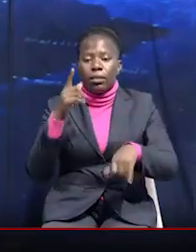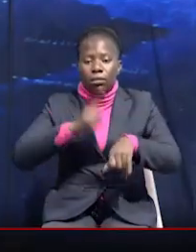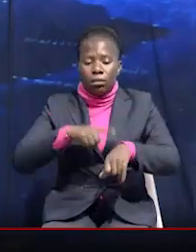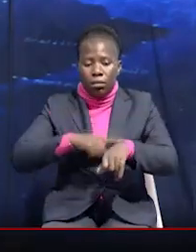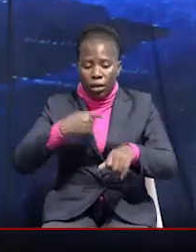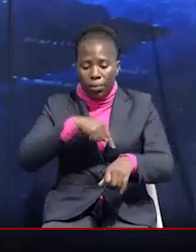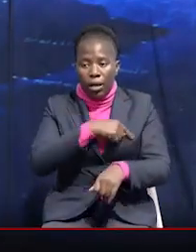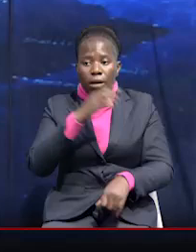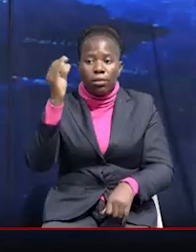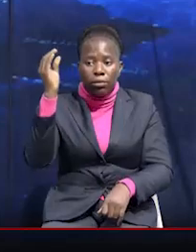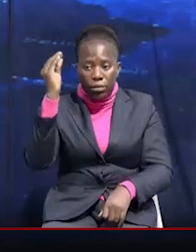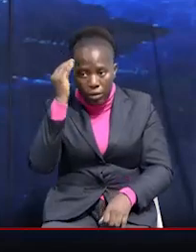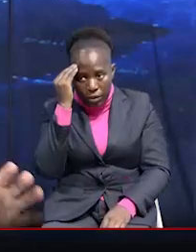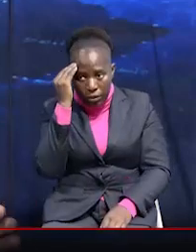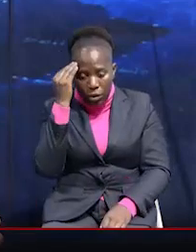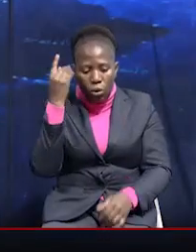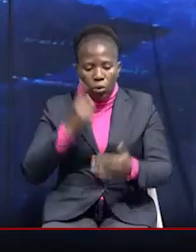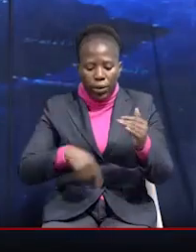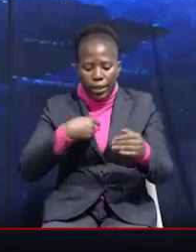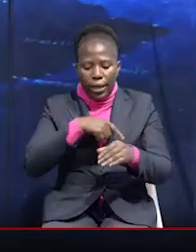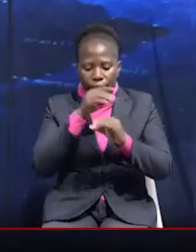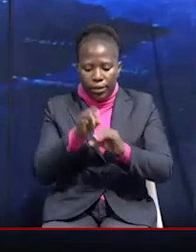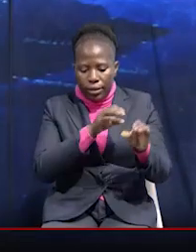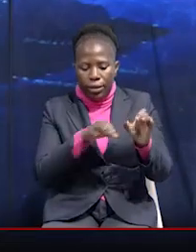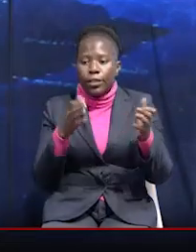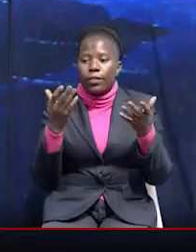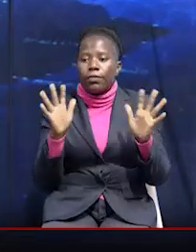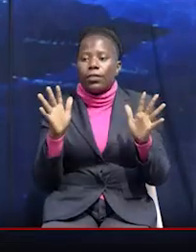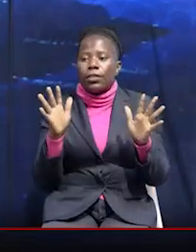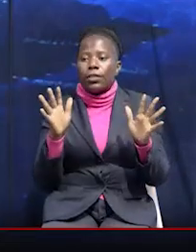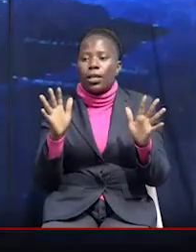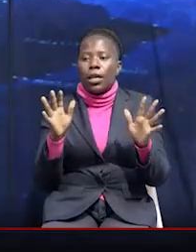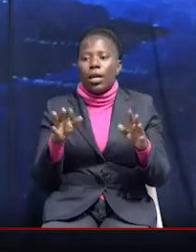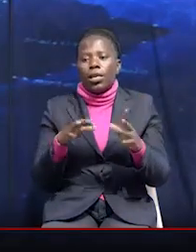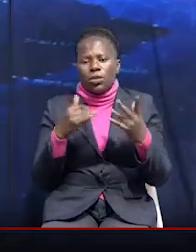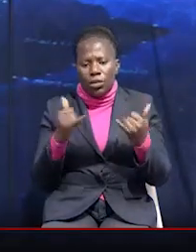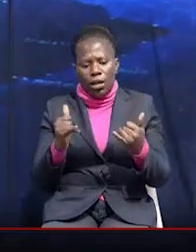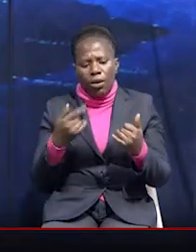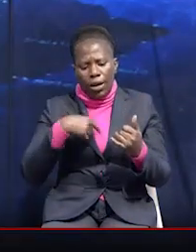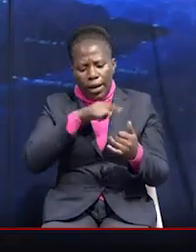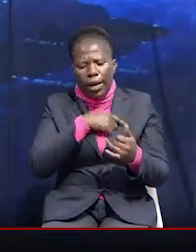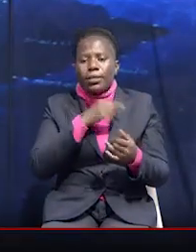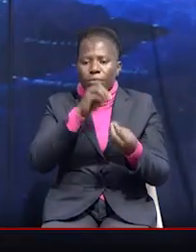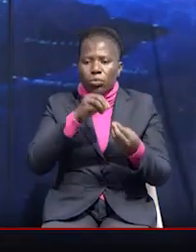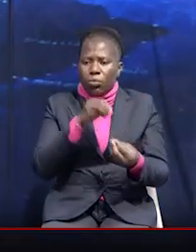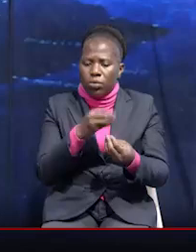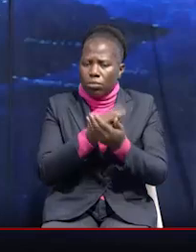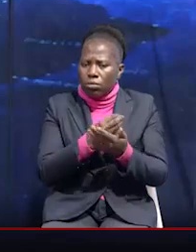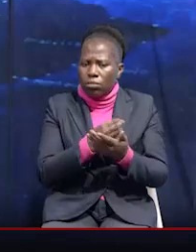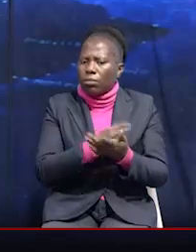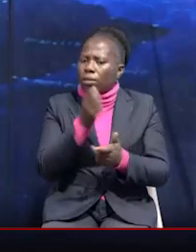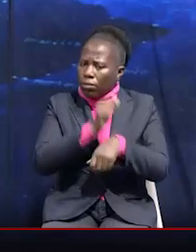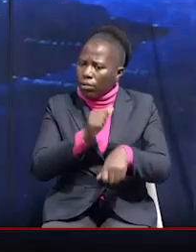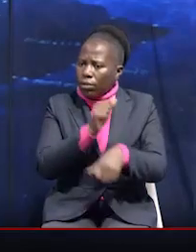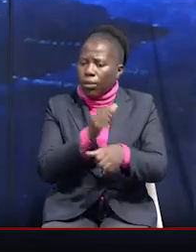or having that conscious mind around what we have done, it will even be too late. So for us to do the recovery, it takes a bit of time. So even when